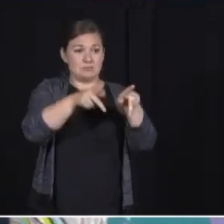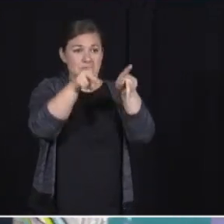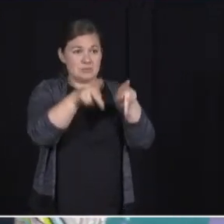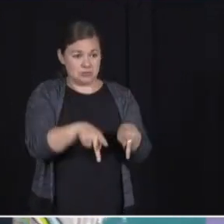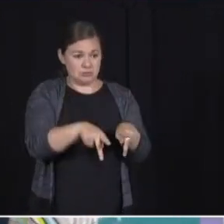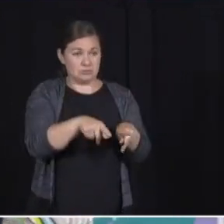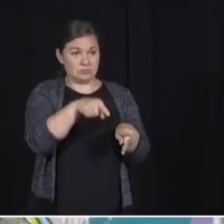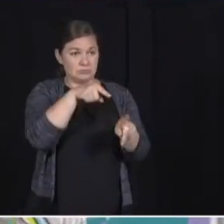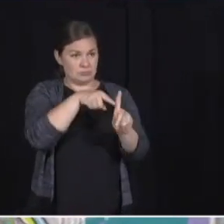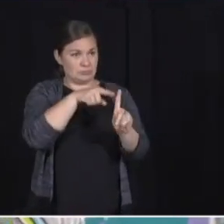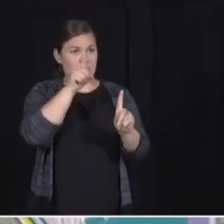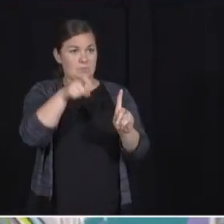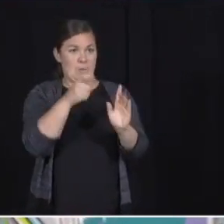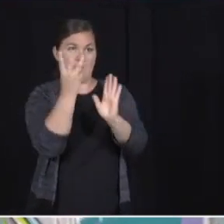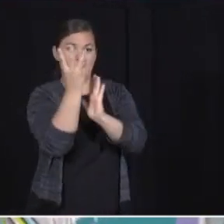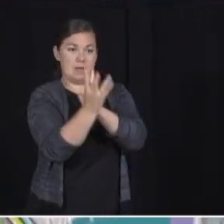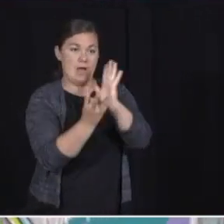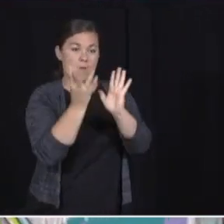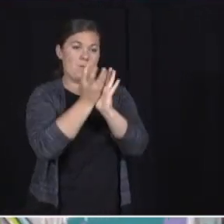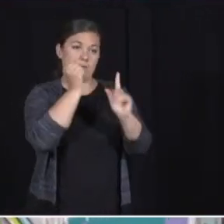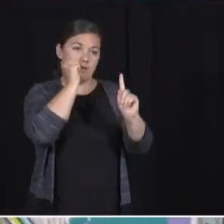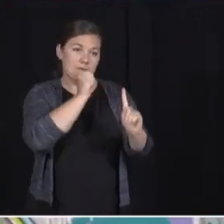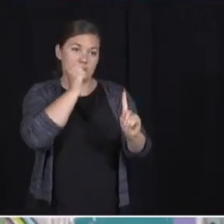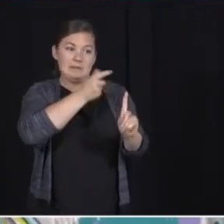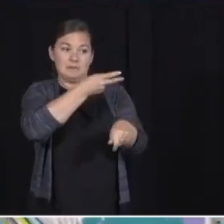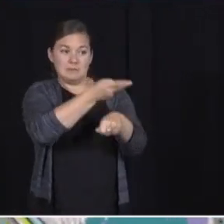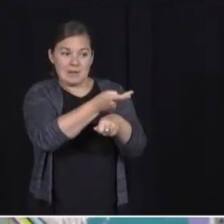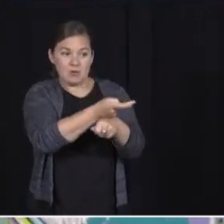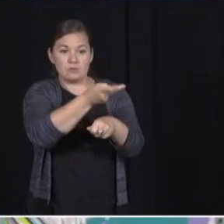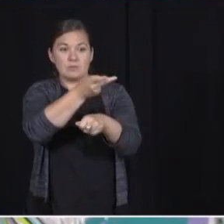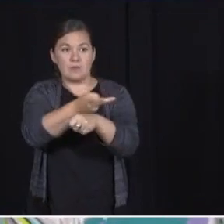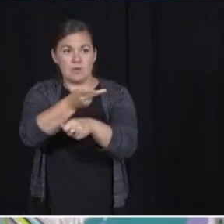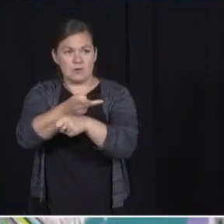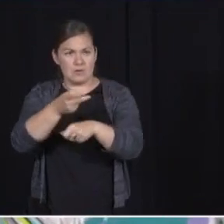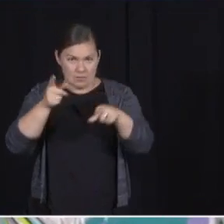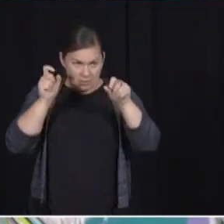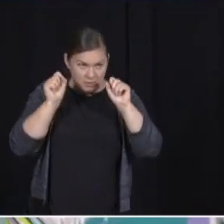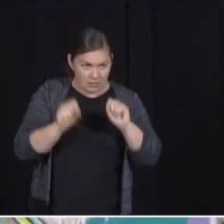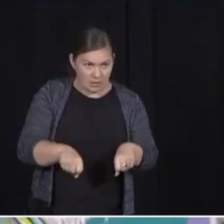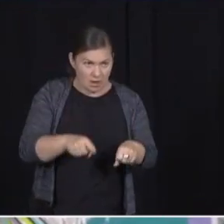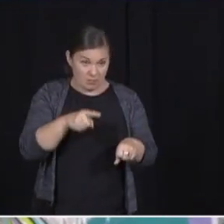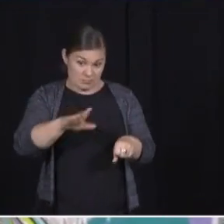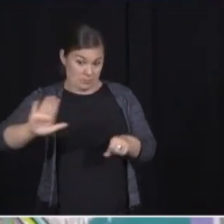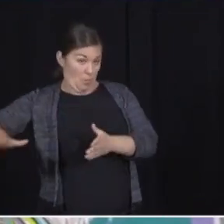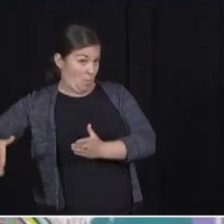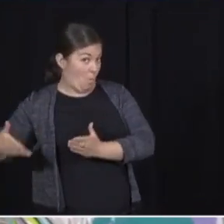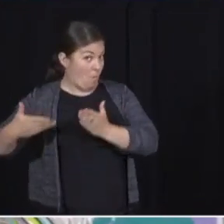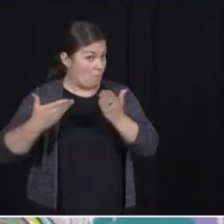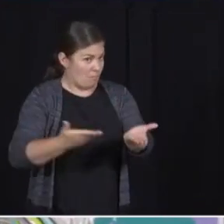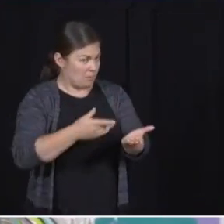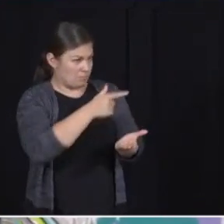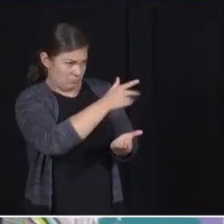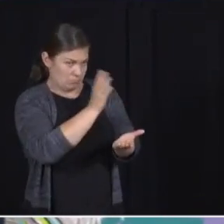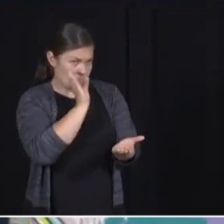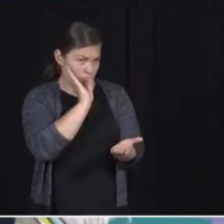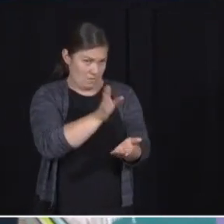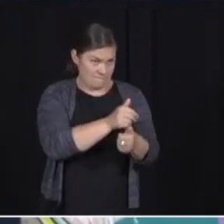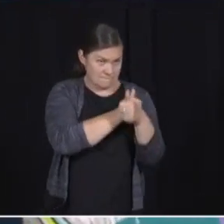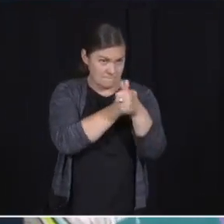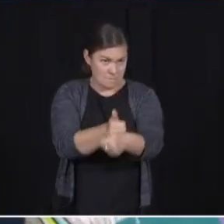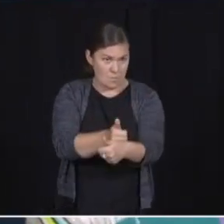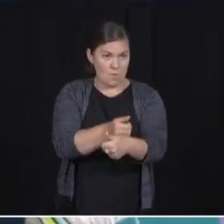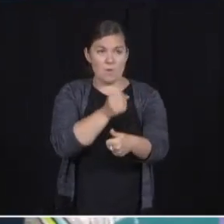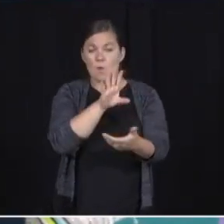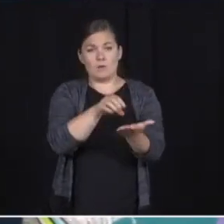day. Do you like that? Yes or no? Can you do that? Will you do that? Do you think that's too much? Would it be too expensive?